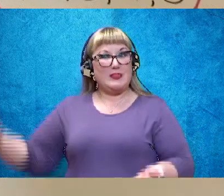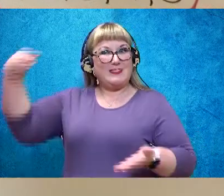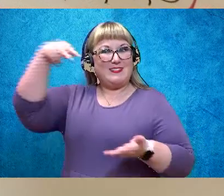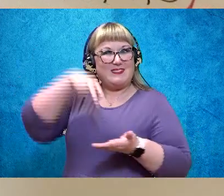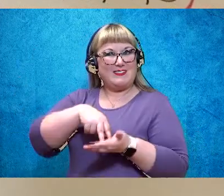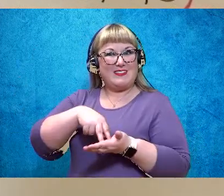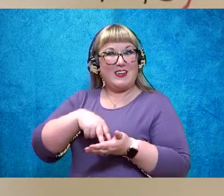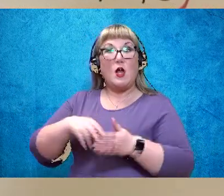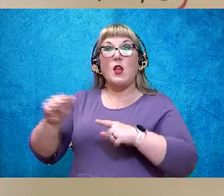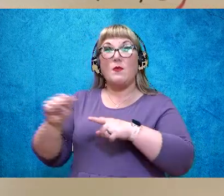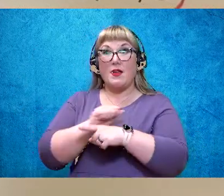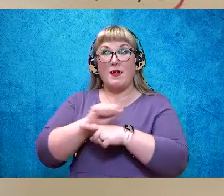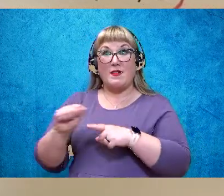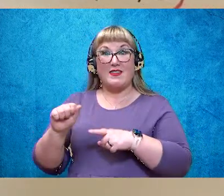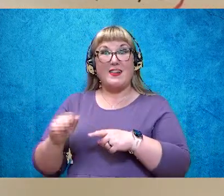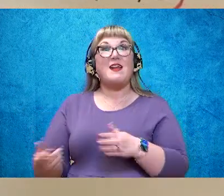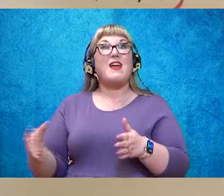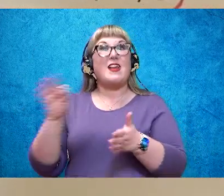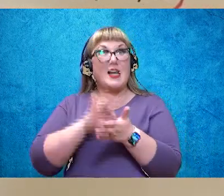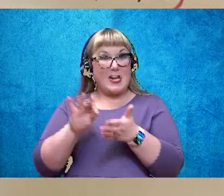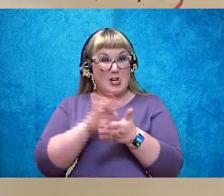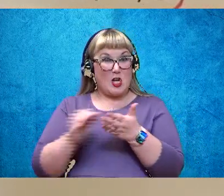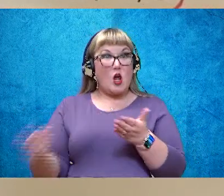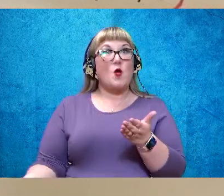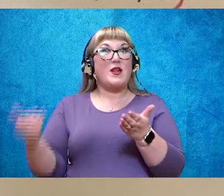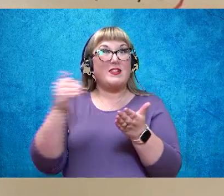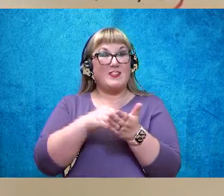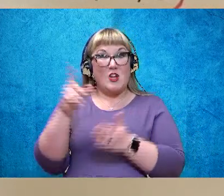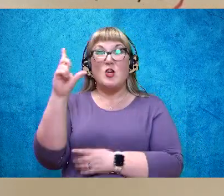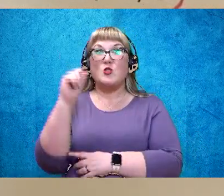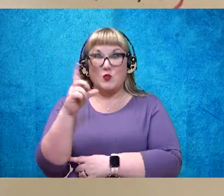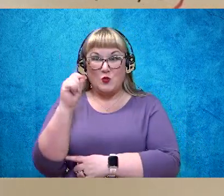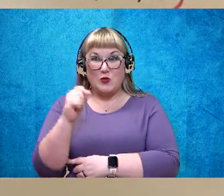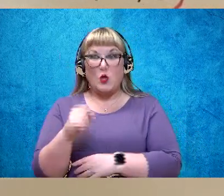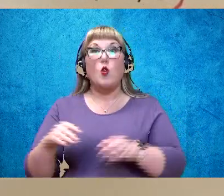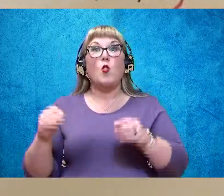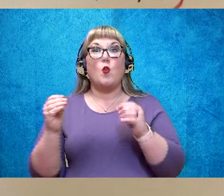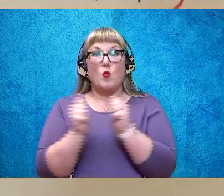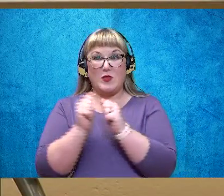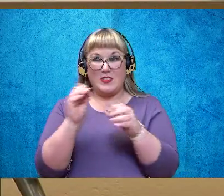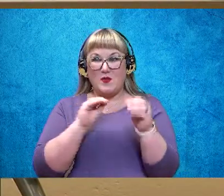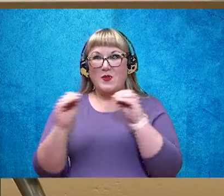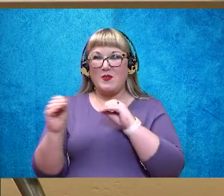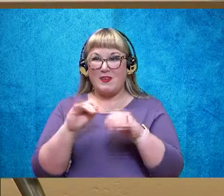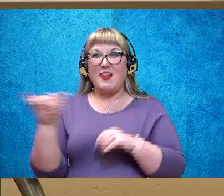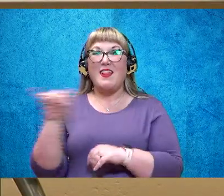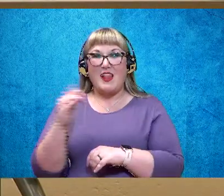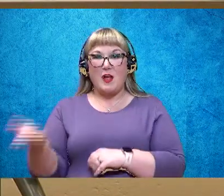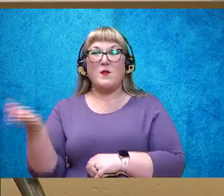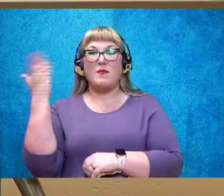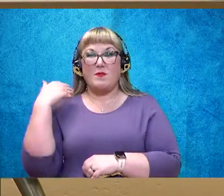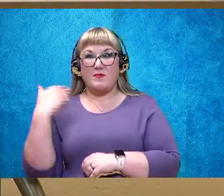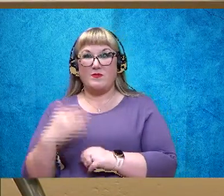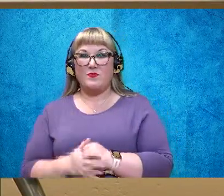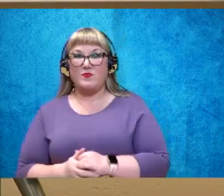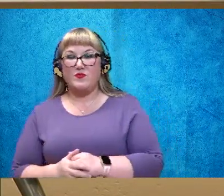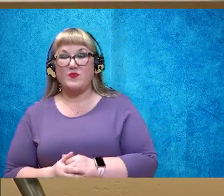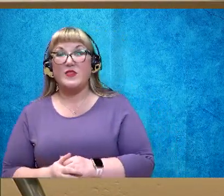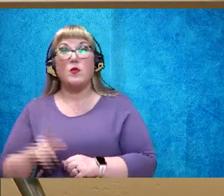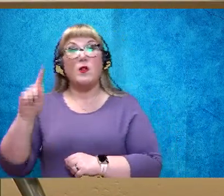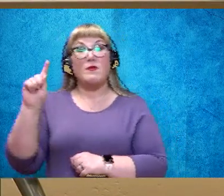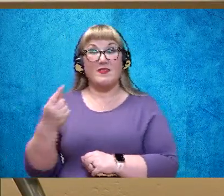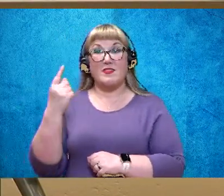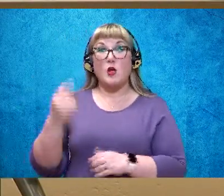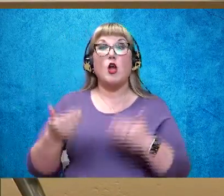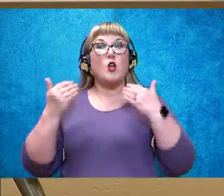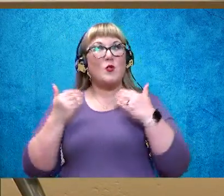and we're going to practice counting again 20 to 20 with some movements like we did last week, okay? So first,